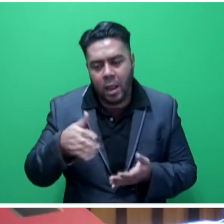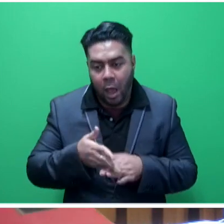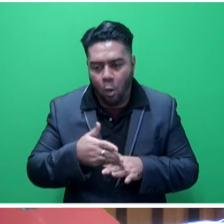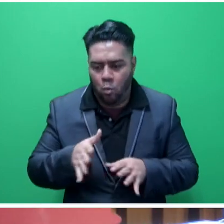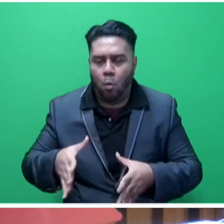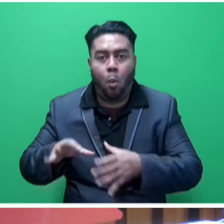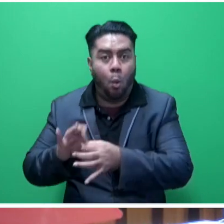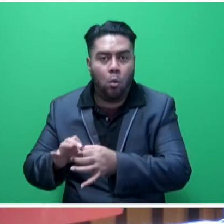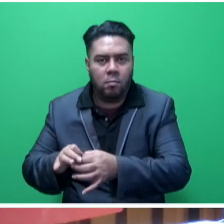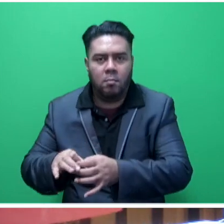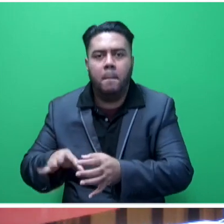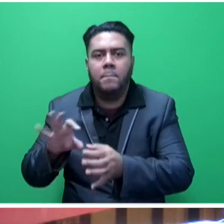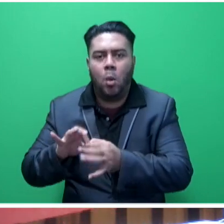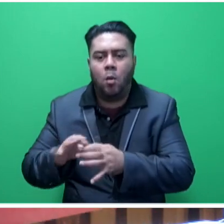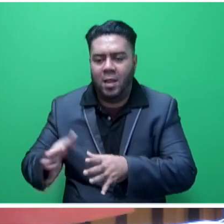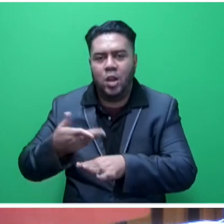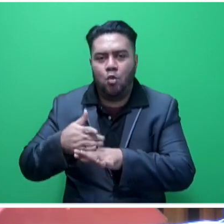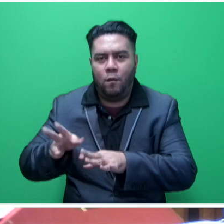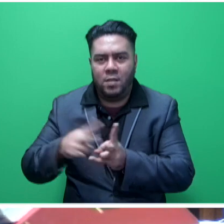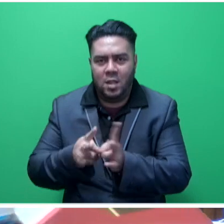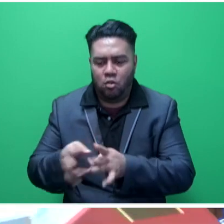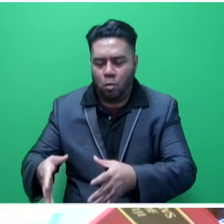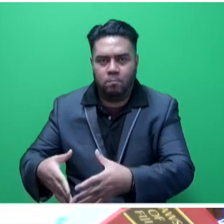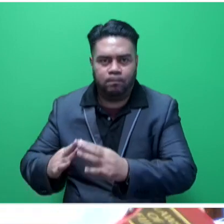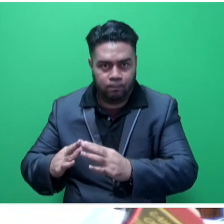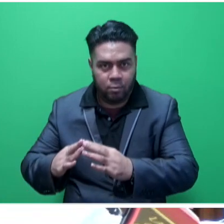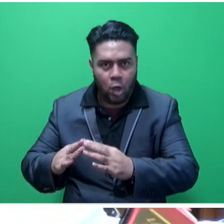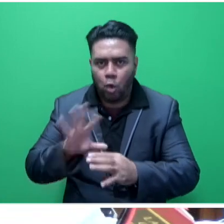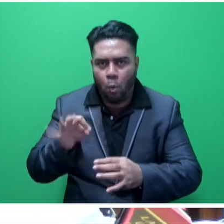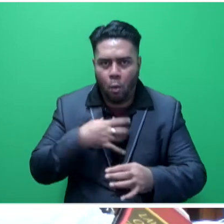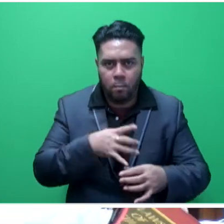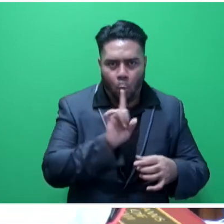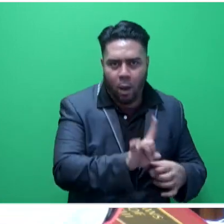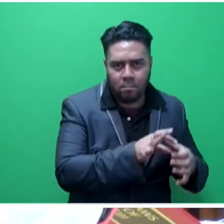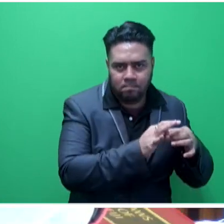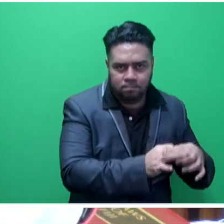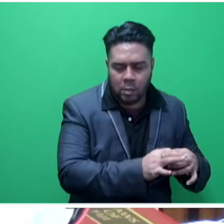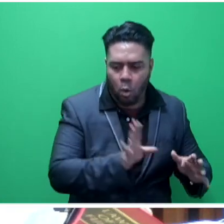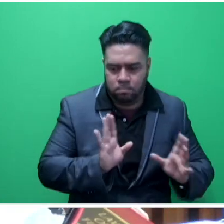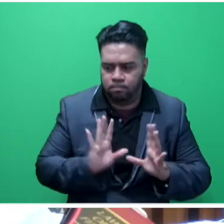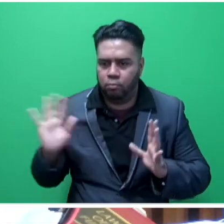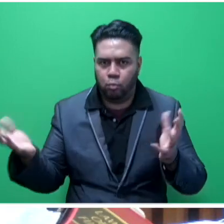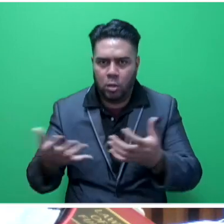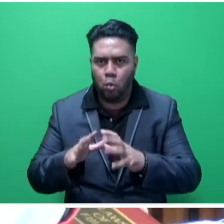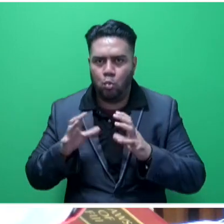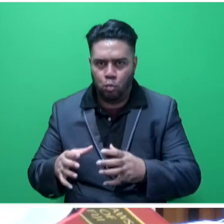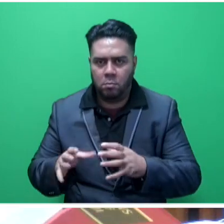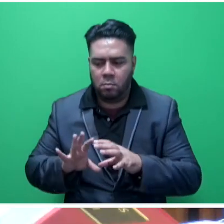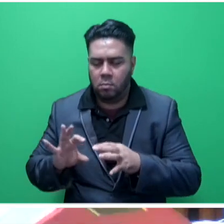village. C. Inhabitants of the village are from the Yavusa and have recognized and accepted a leader of the new